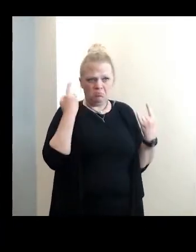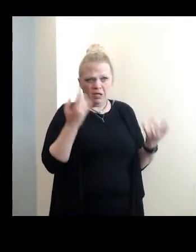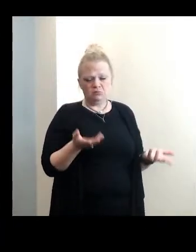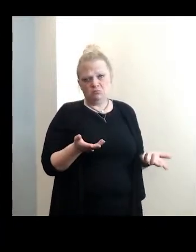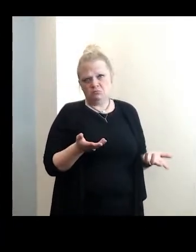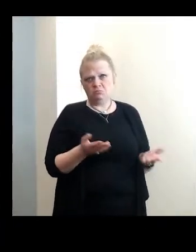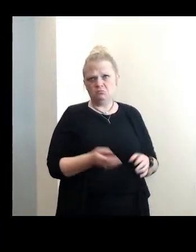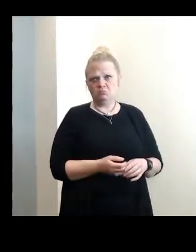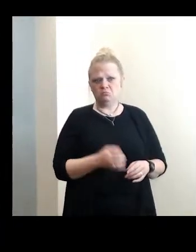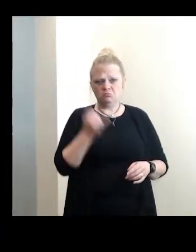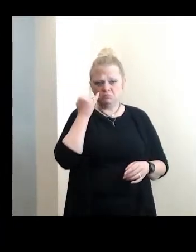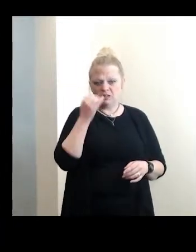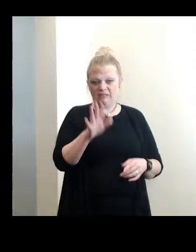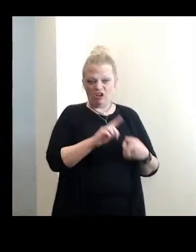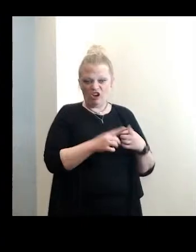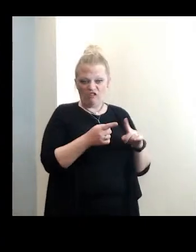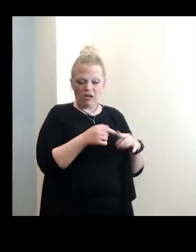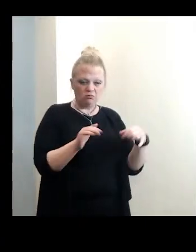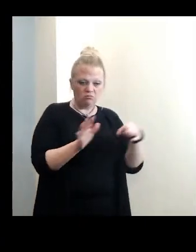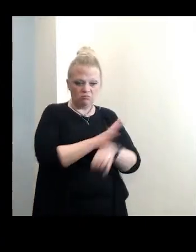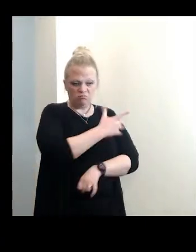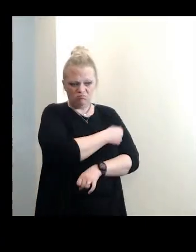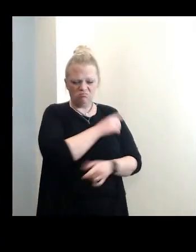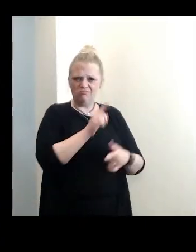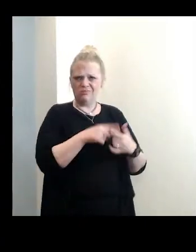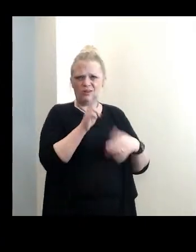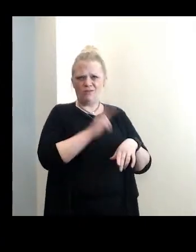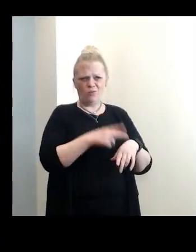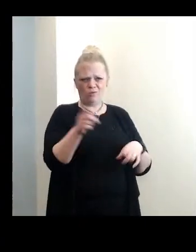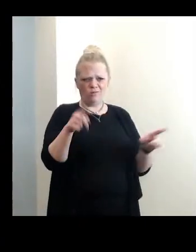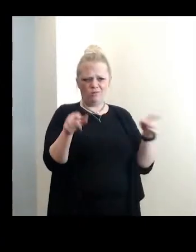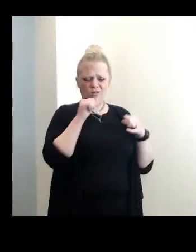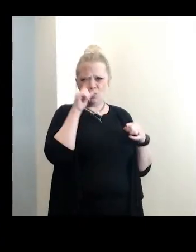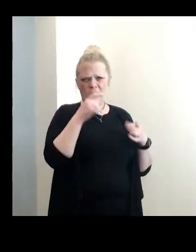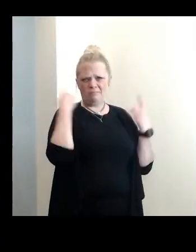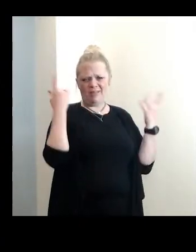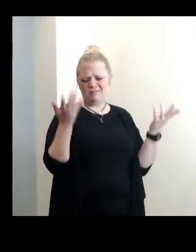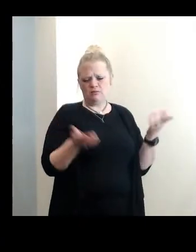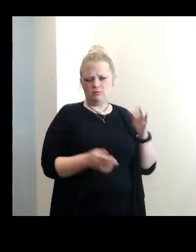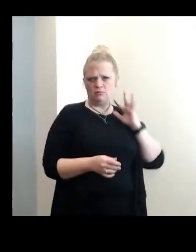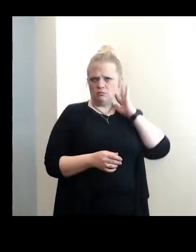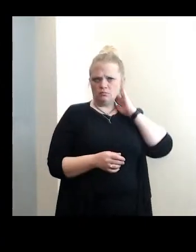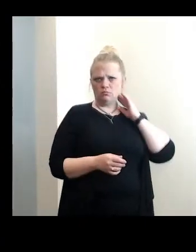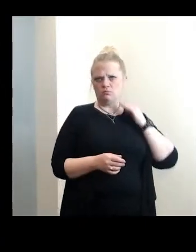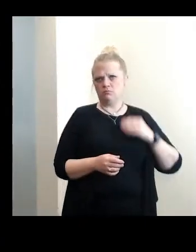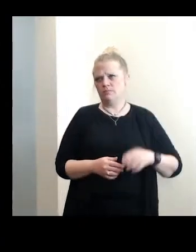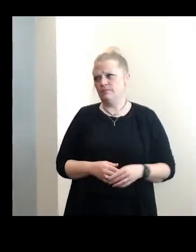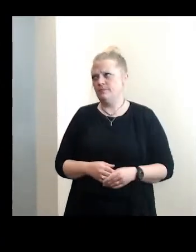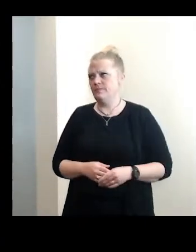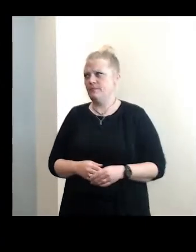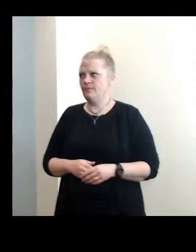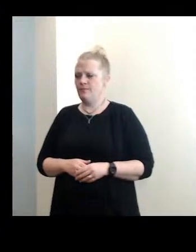know their friend is completely vaccinated, then of course neither of them would need to wear a mask at all.